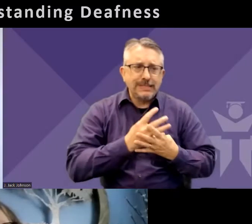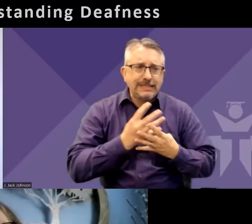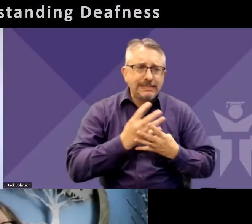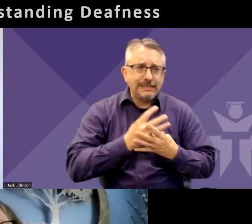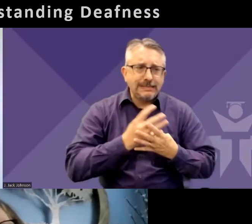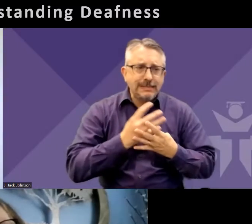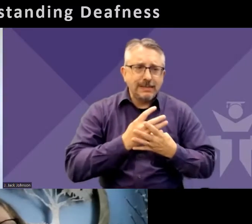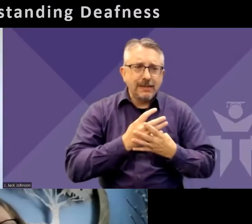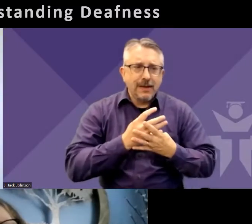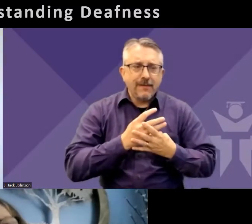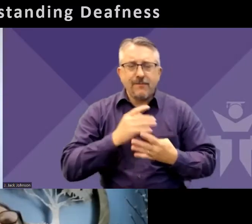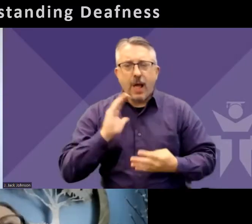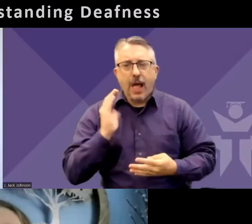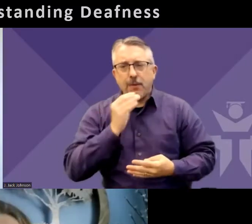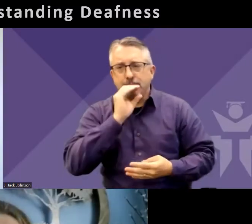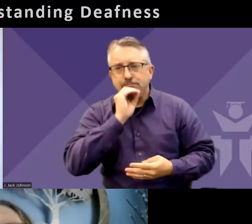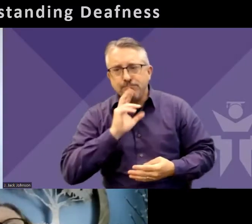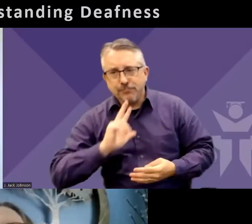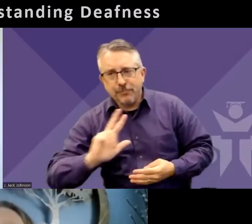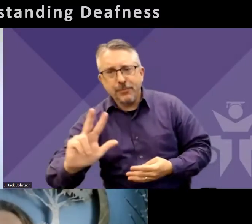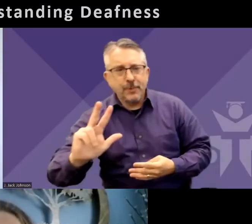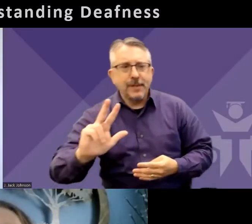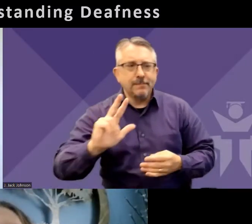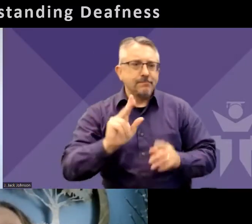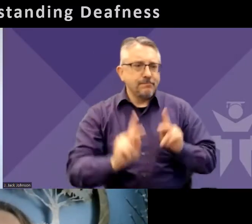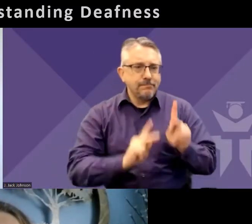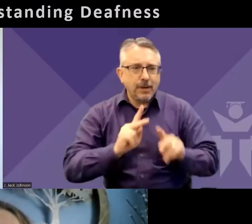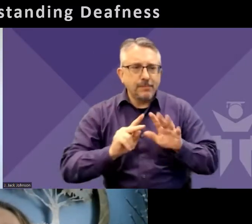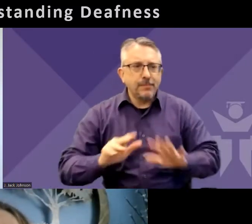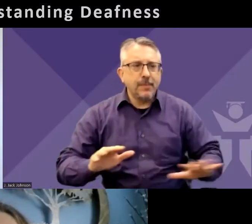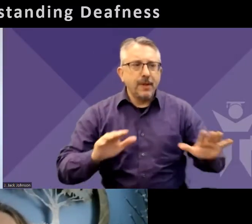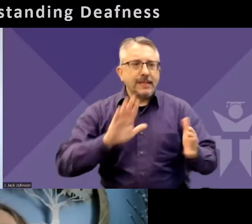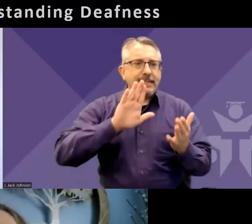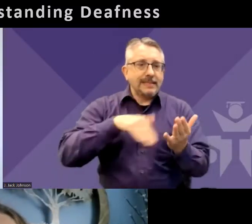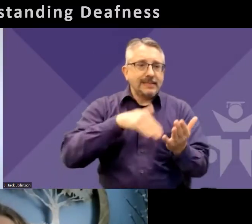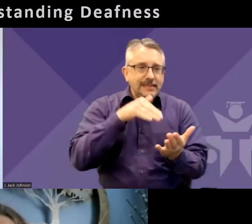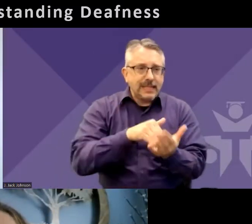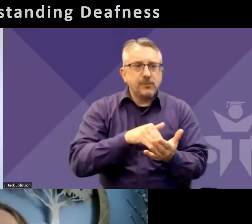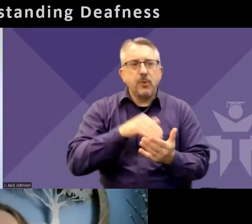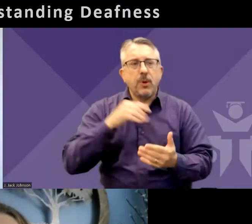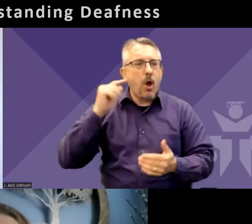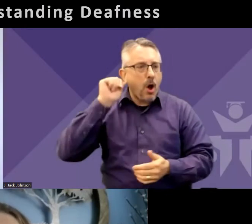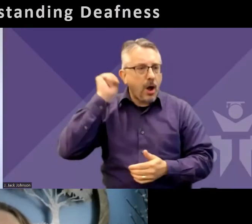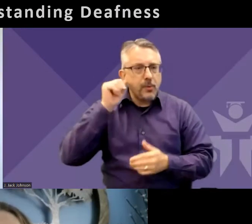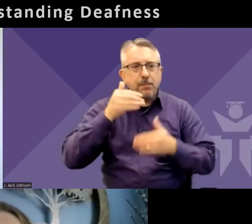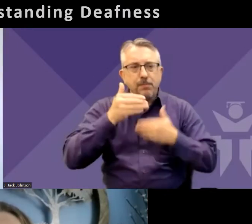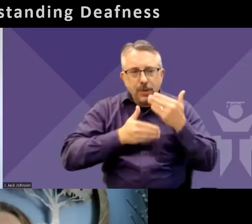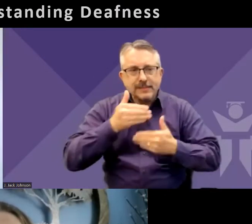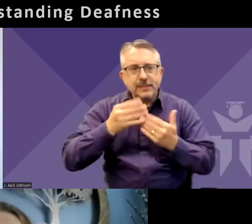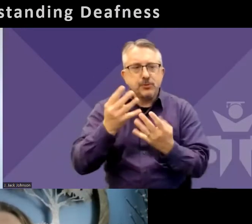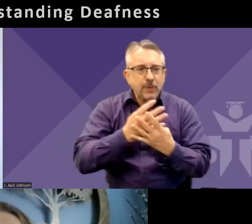To provide newborn hearing tests and screenings from birth to 3. Mm-hmm.